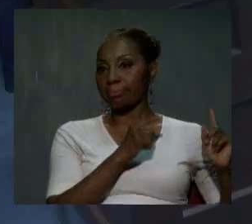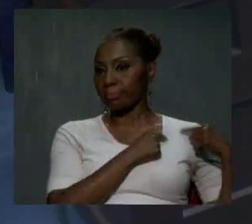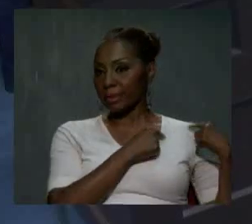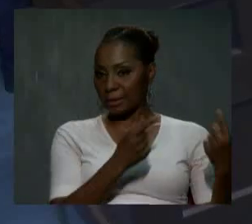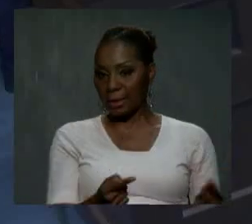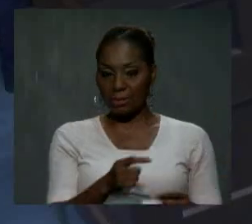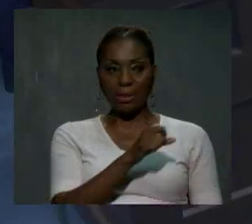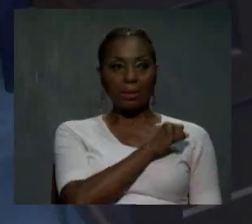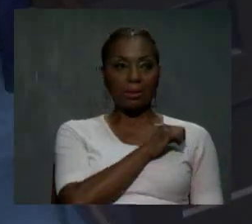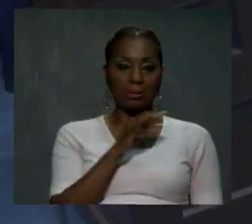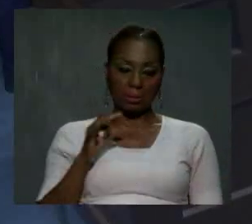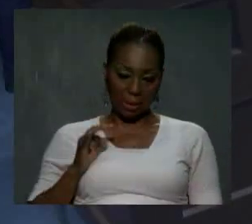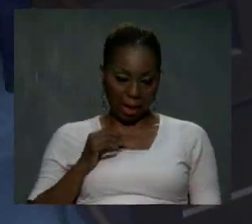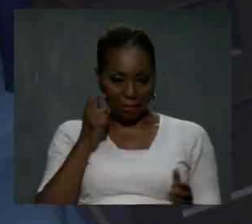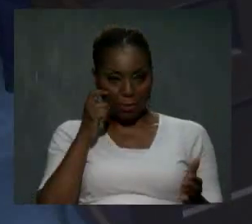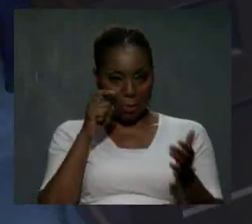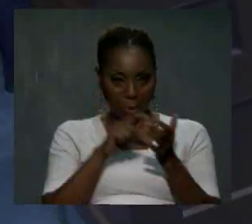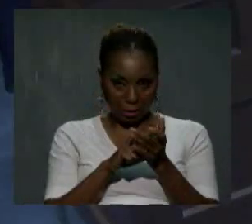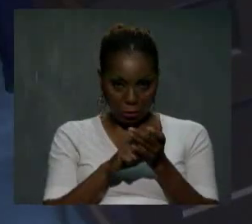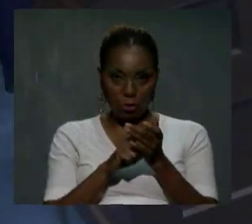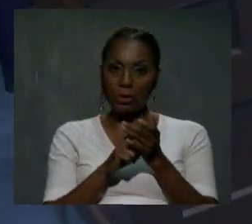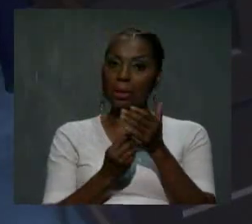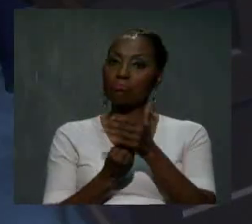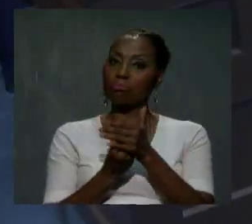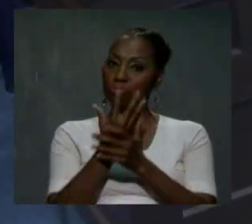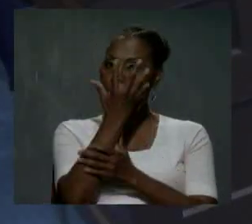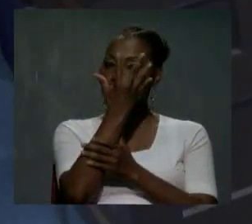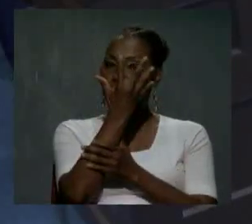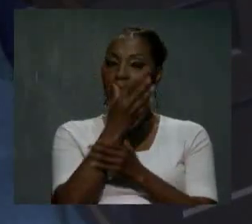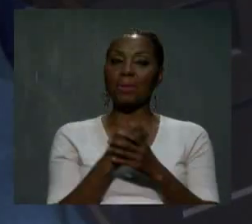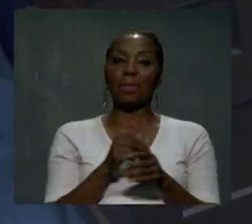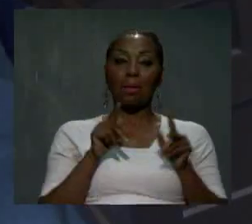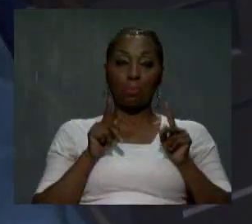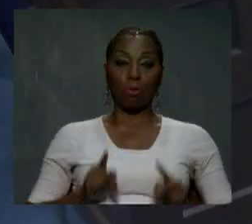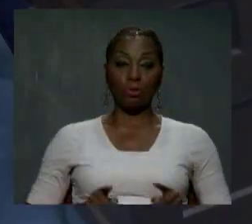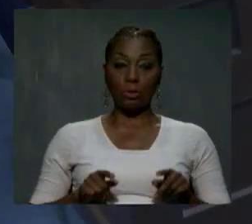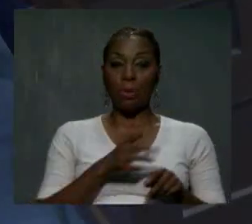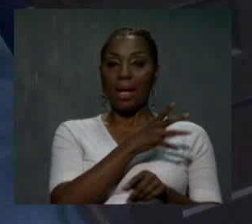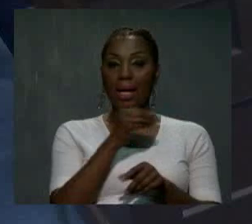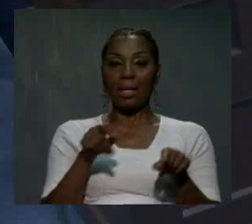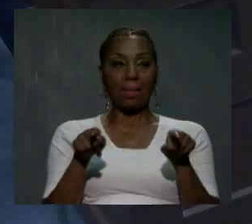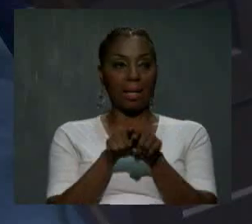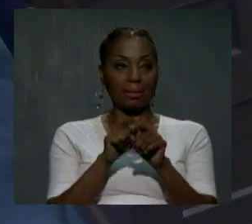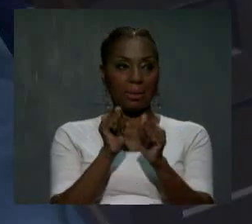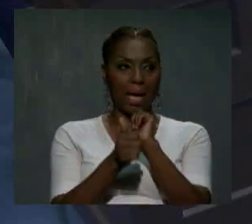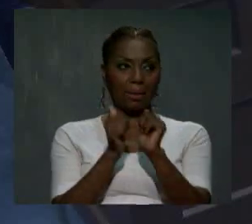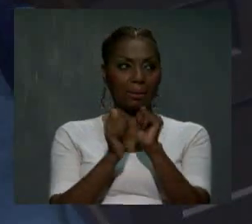she has grown academically, personally, and as an athlete. Burju Karabakacek.